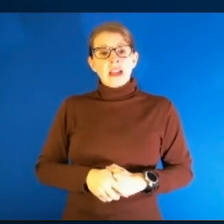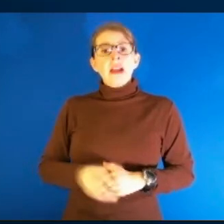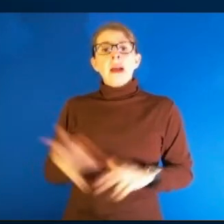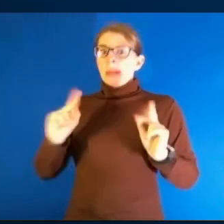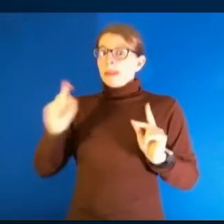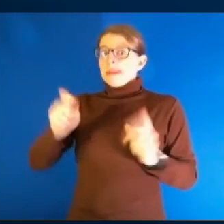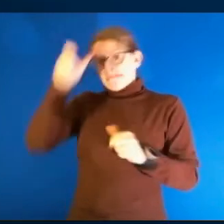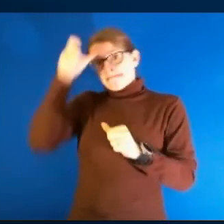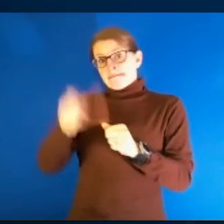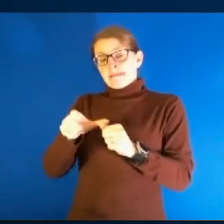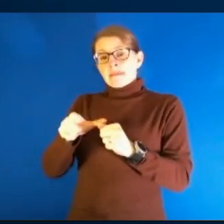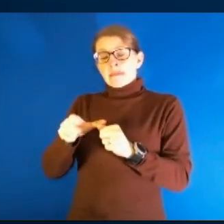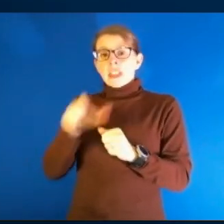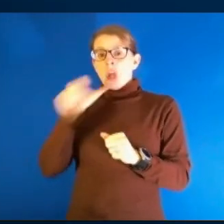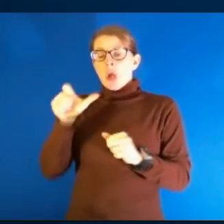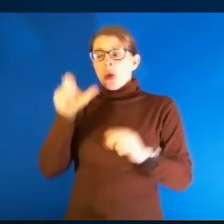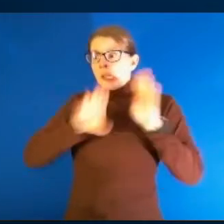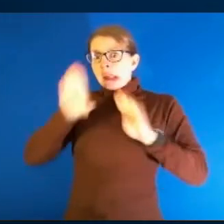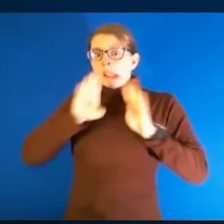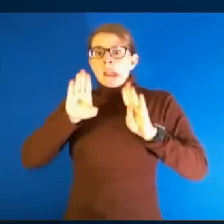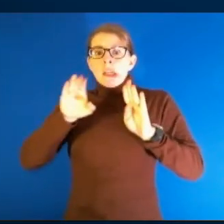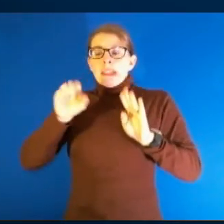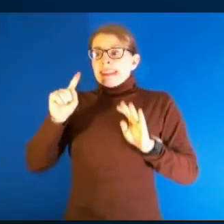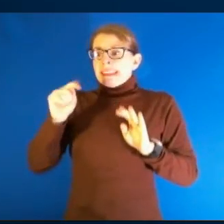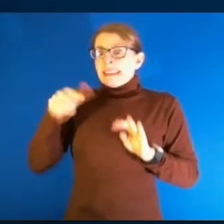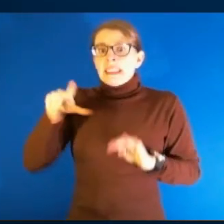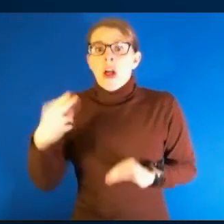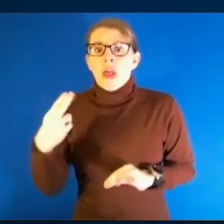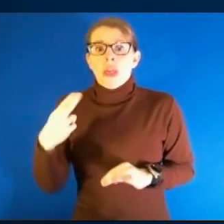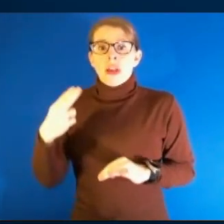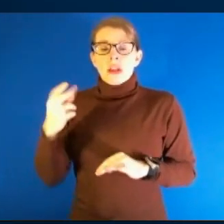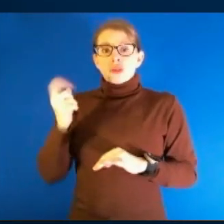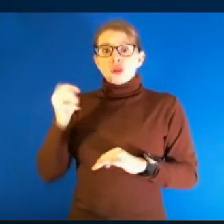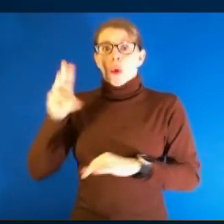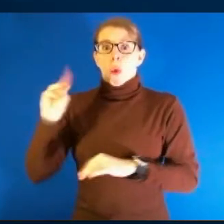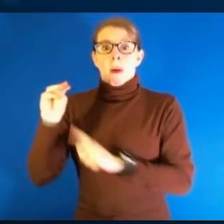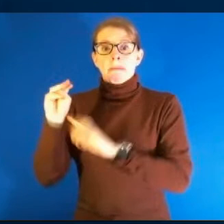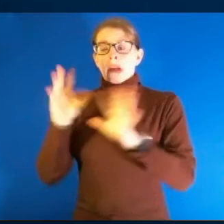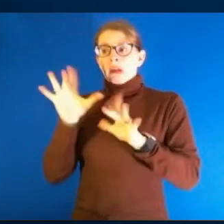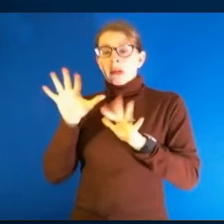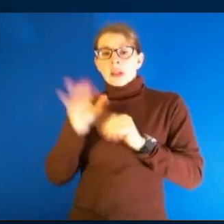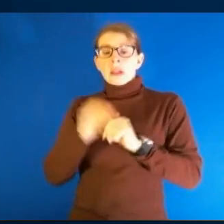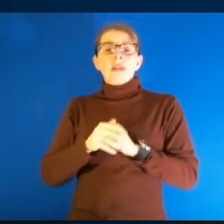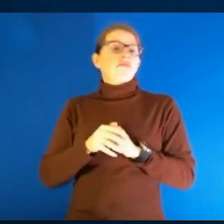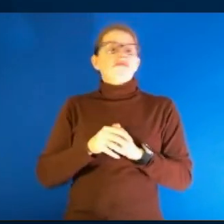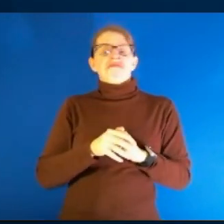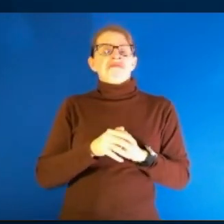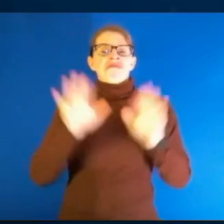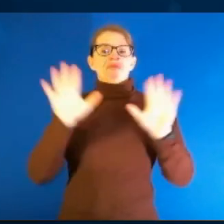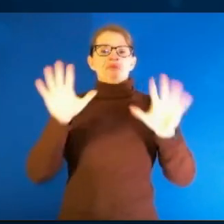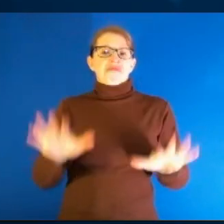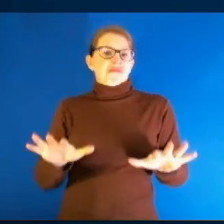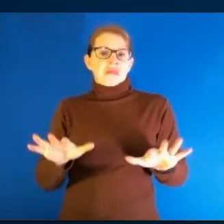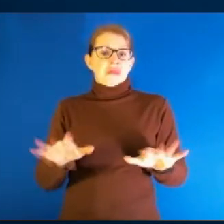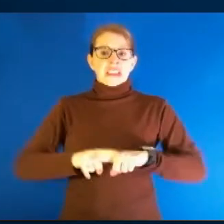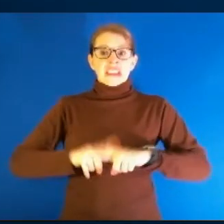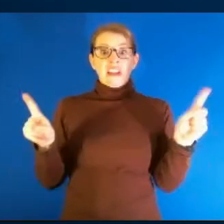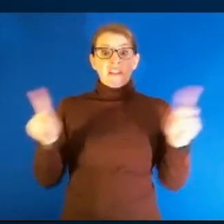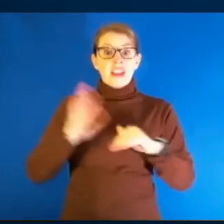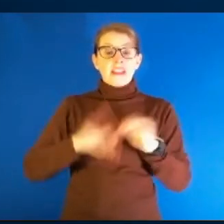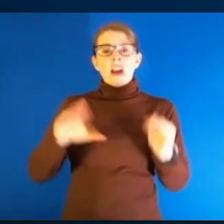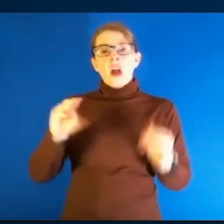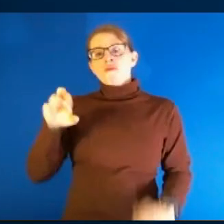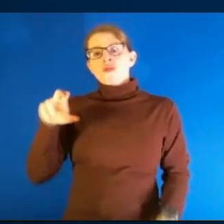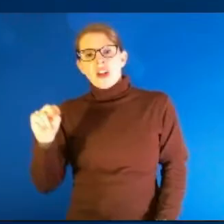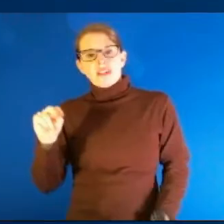Don't get all caught up in the stealth storm. Remember that really It's not that different than Omicron, which is not that different